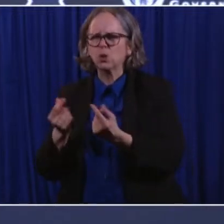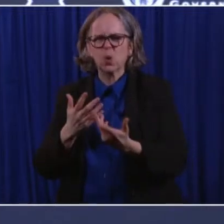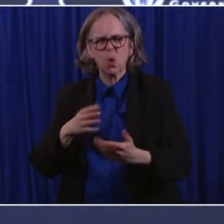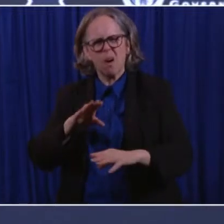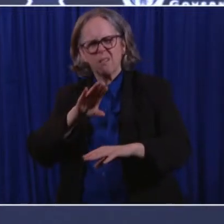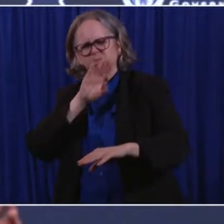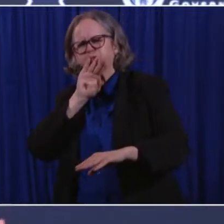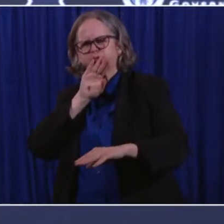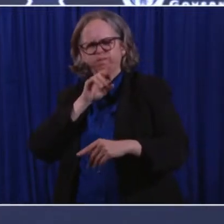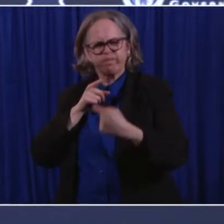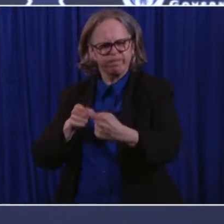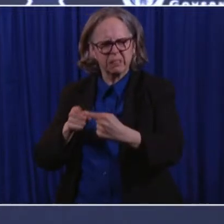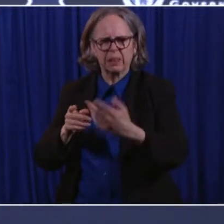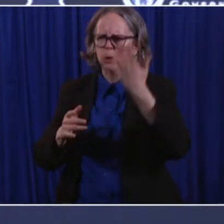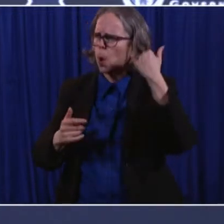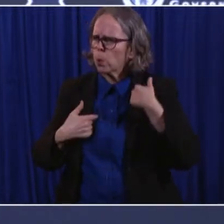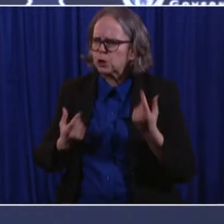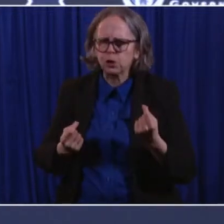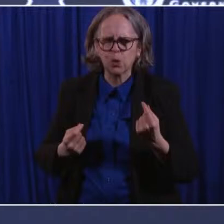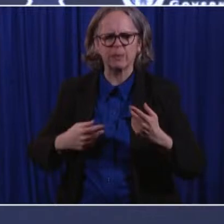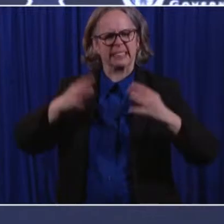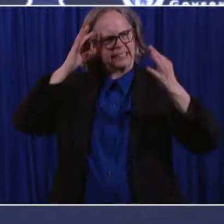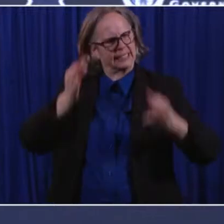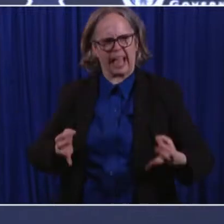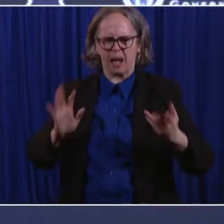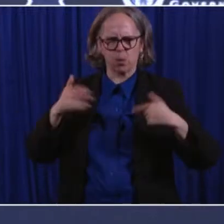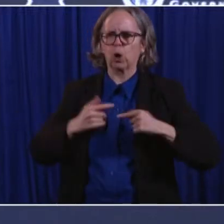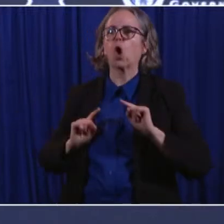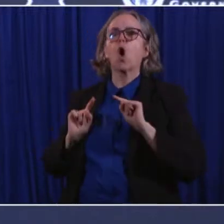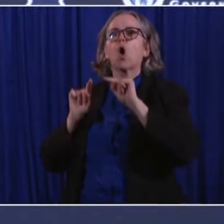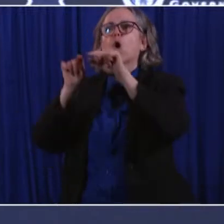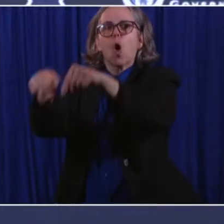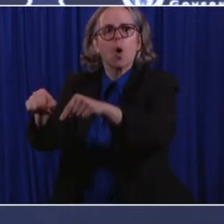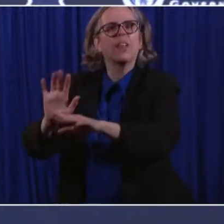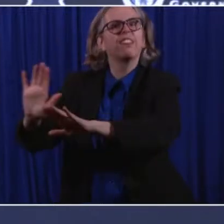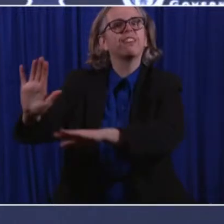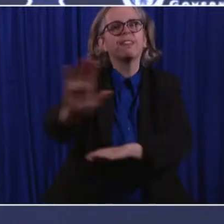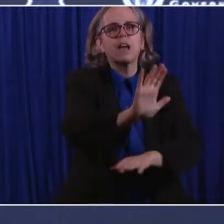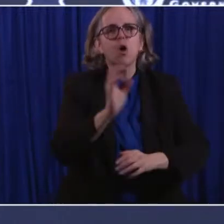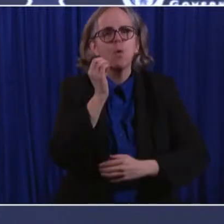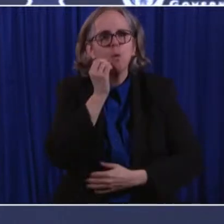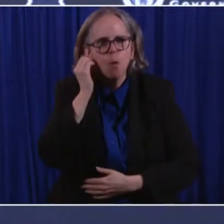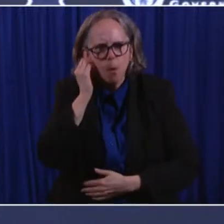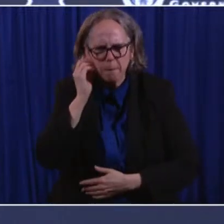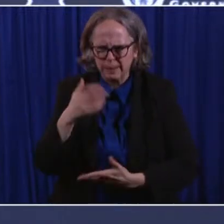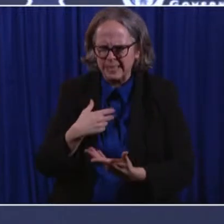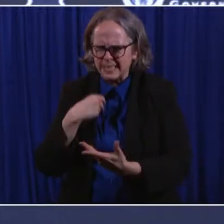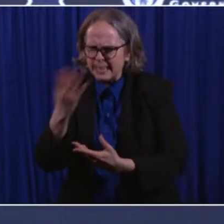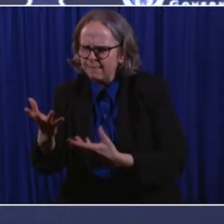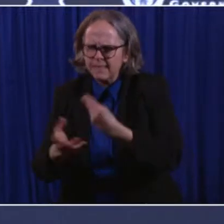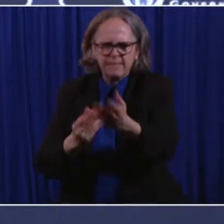them, again, we are expanding and working to expand the access.